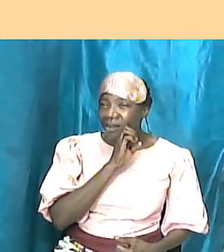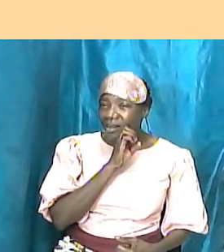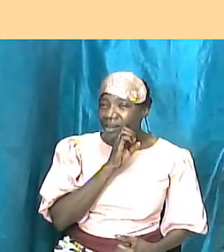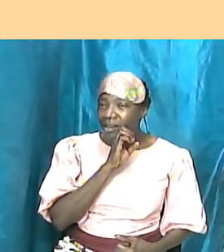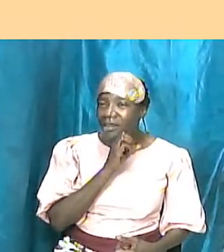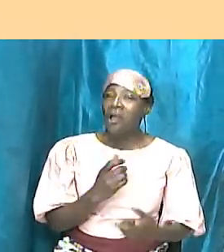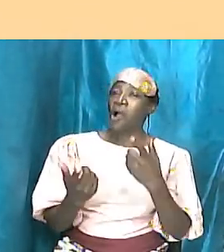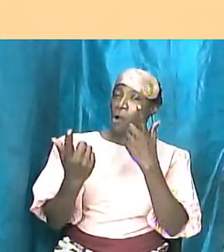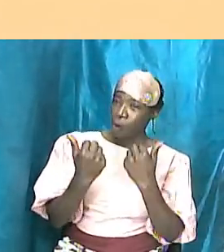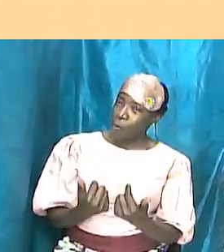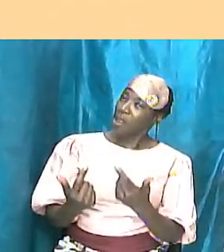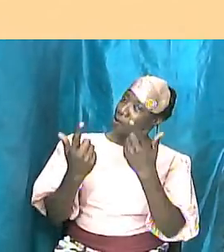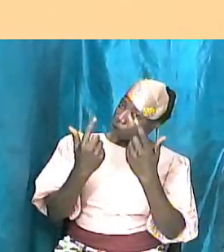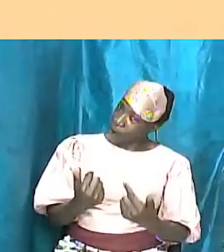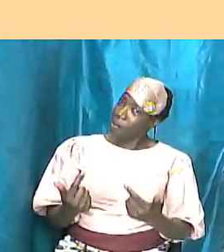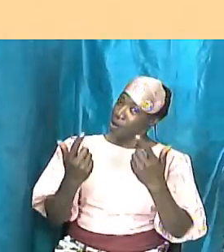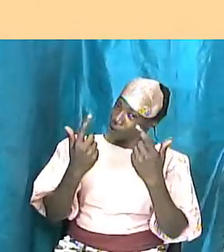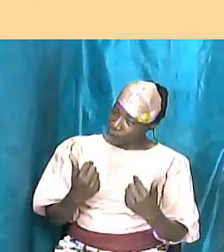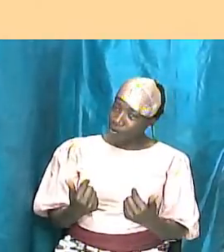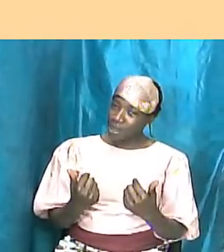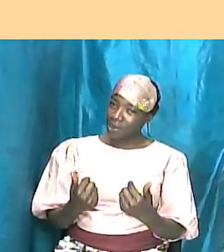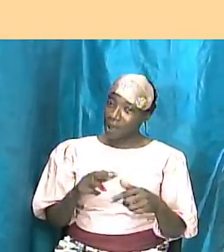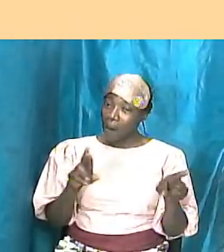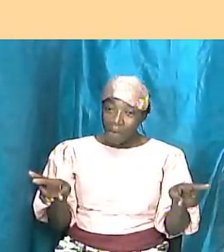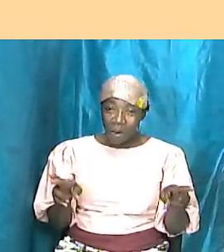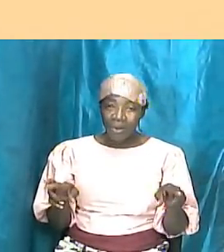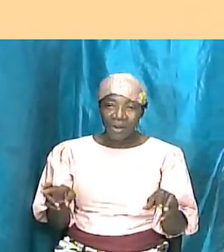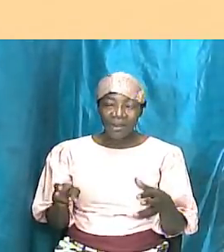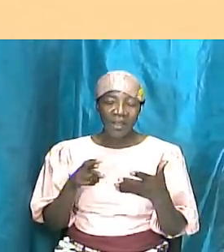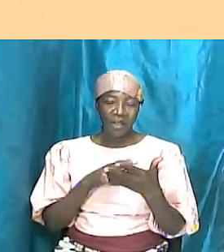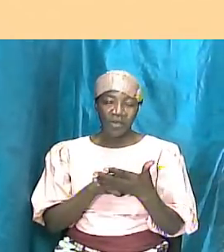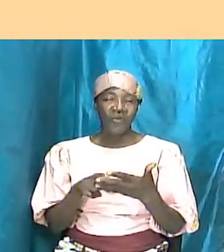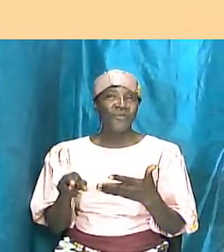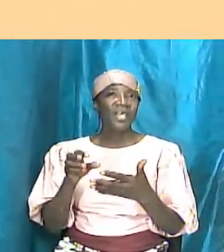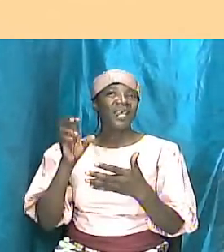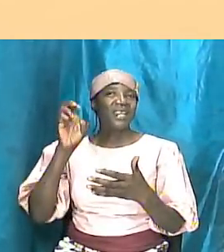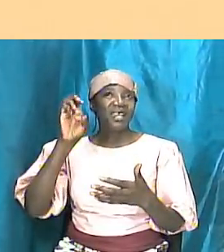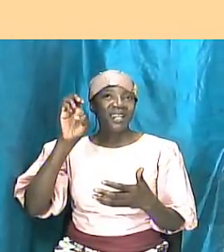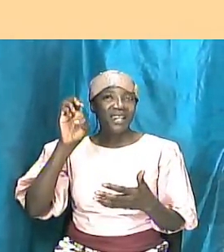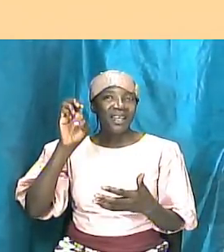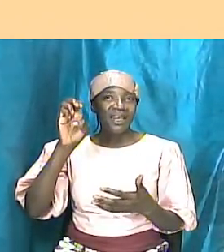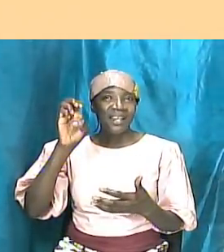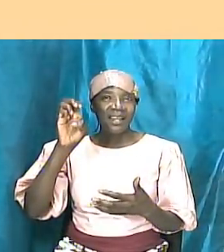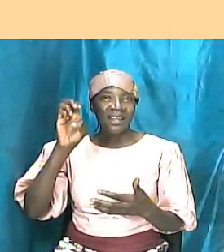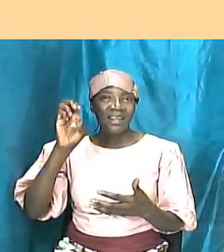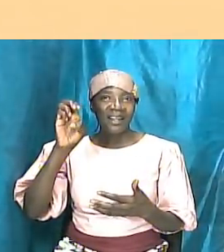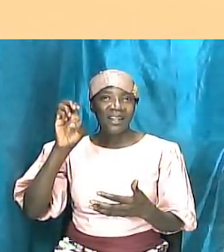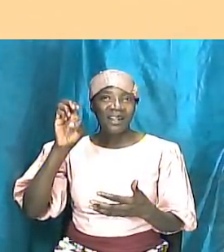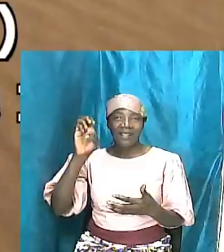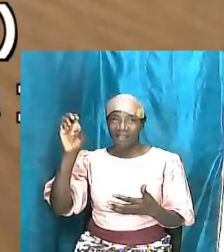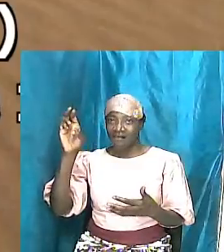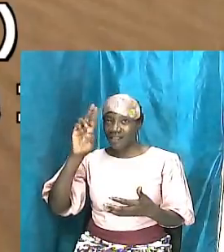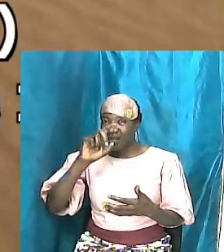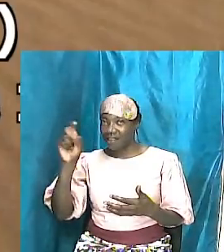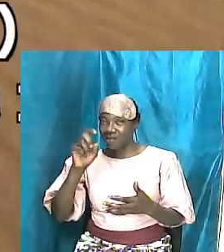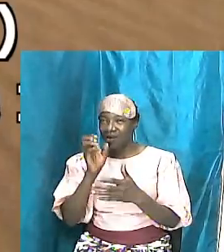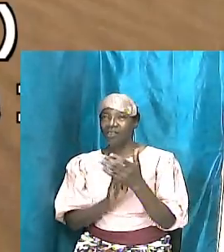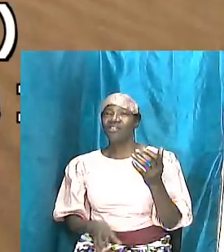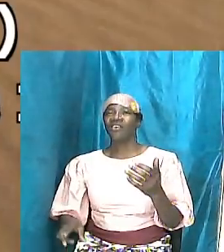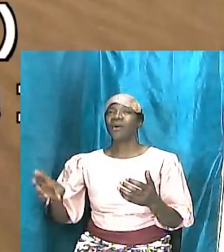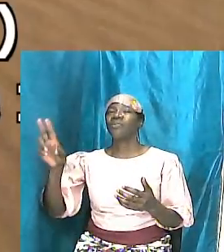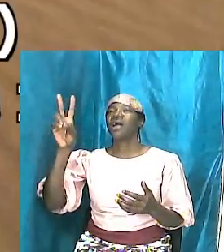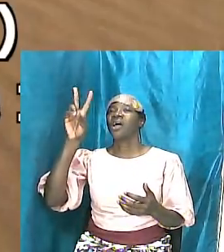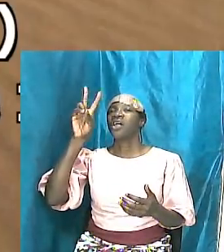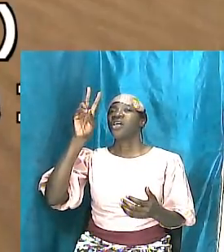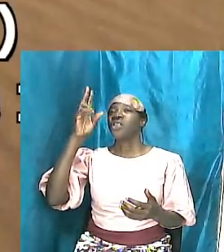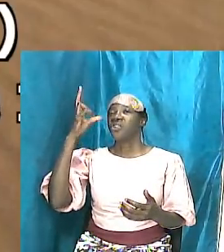gaining momentum coming to them. But let us read Exodus chapter 13 and verses 20 to